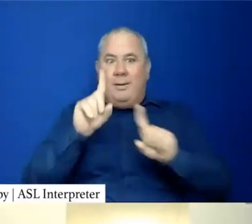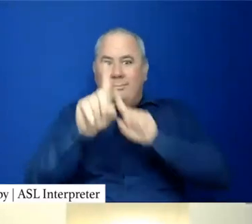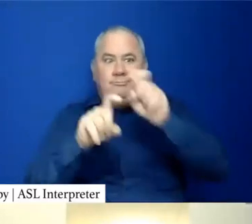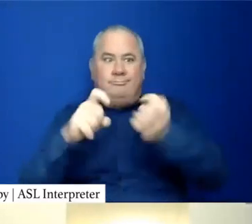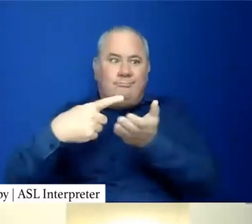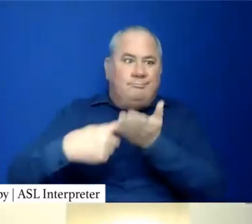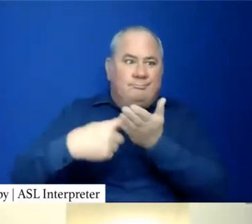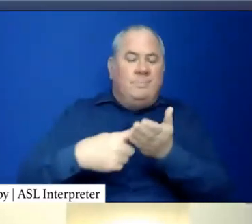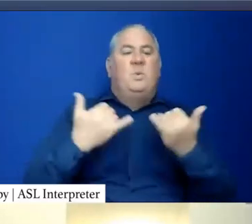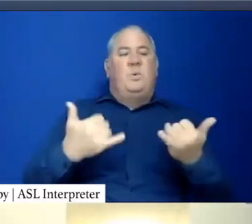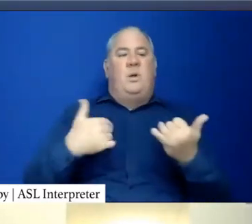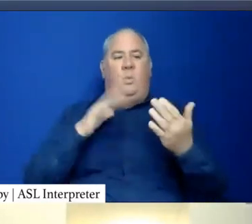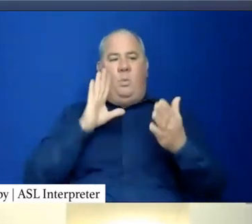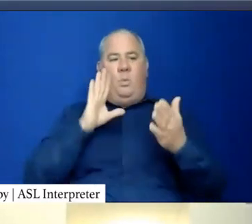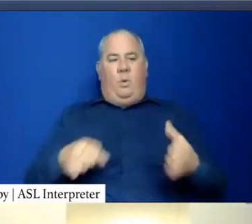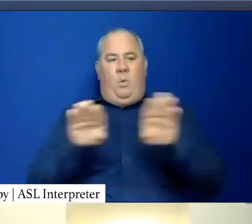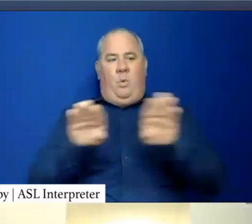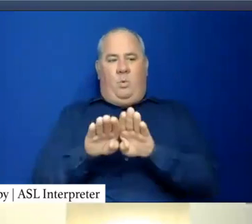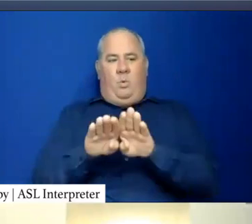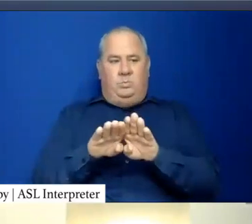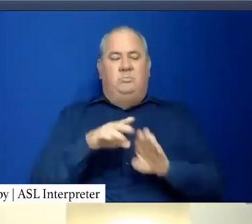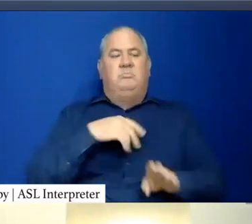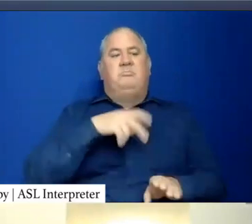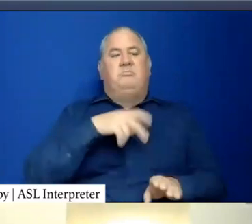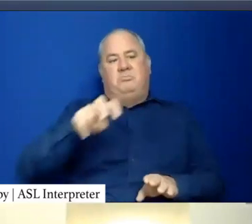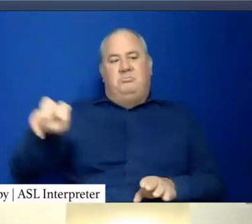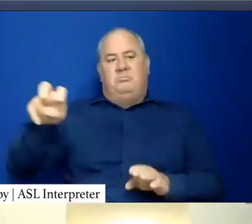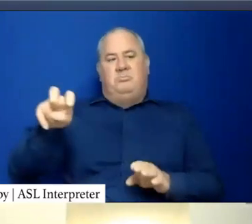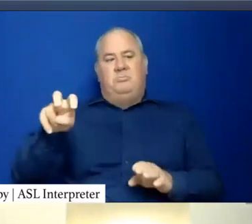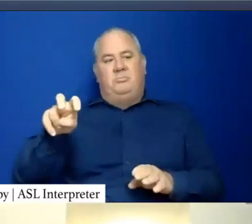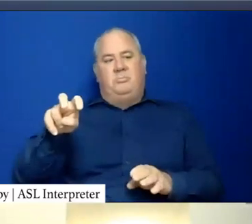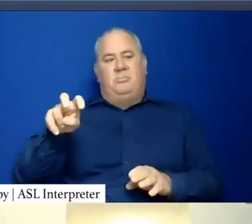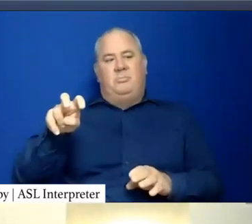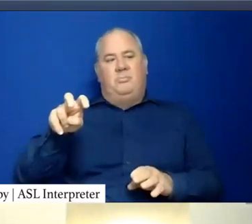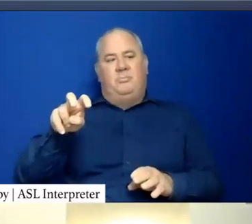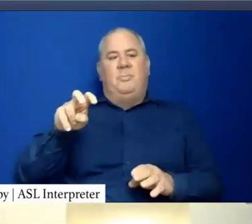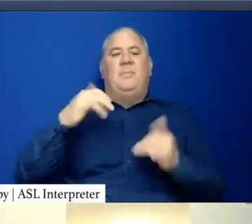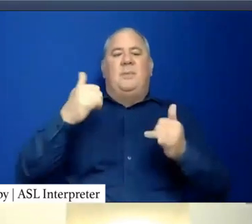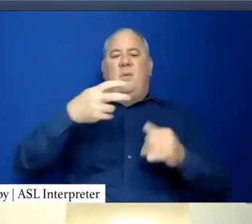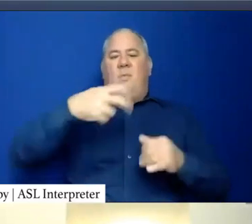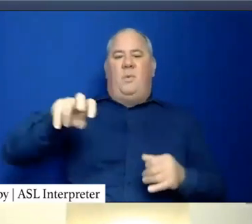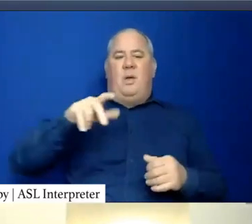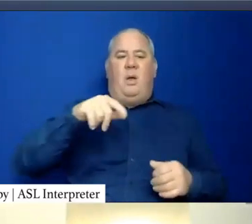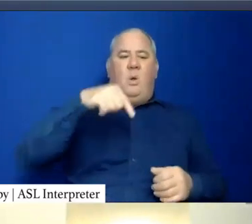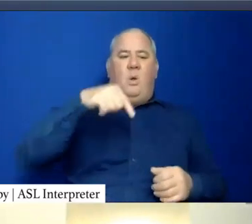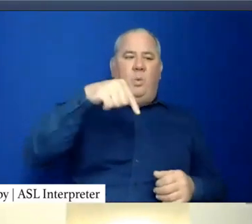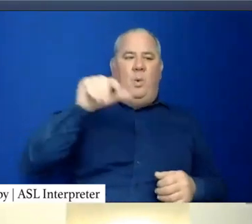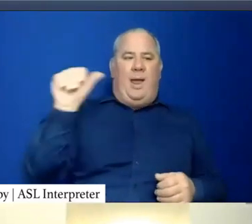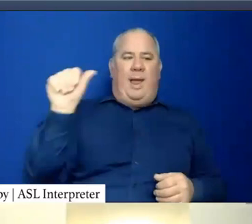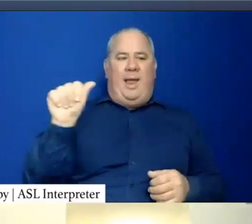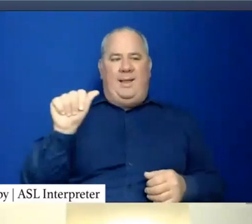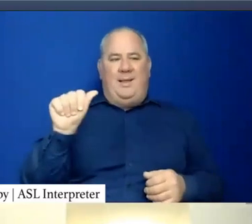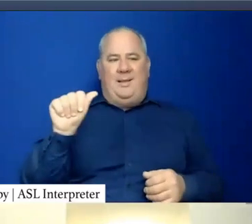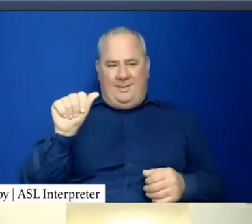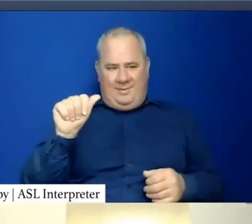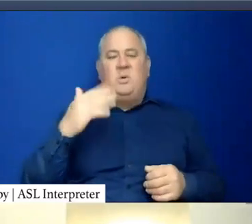this out so that we can transition to a period of live Q&A with our participants. So if you've left a question in the chat,